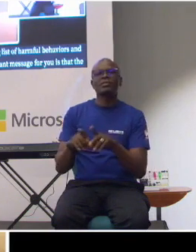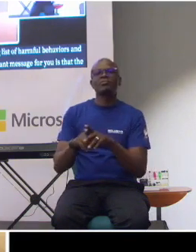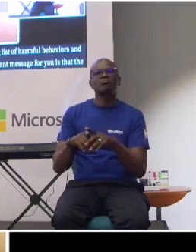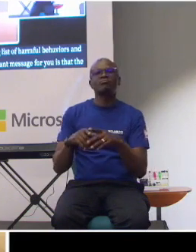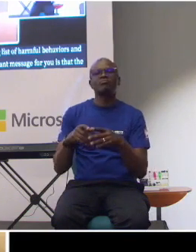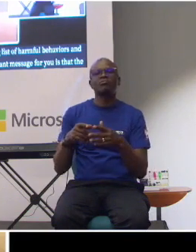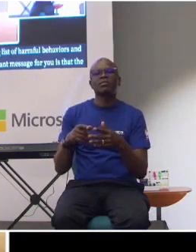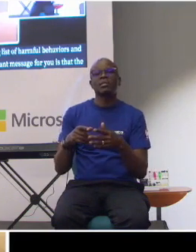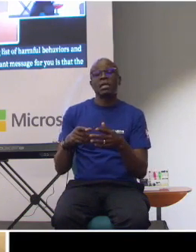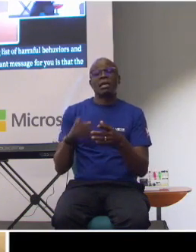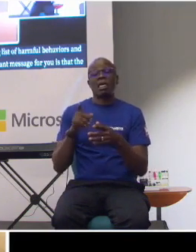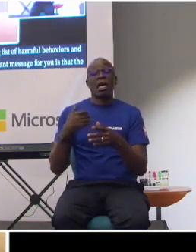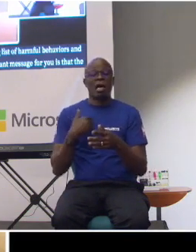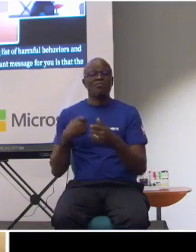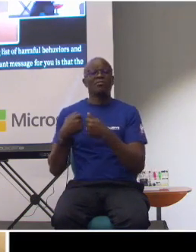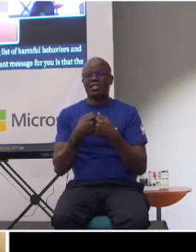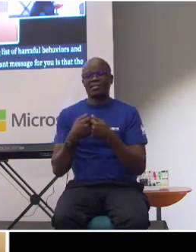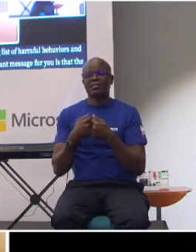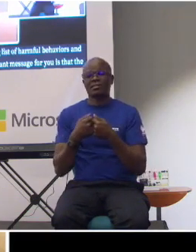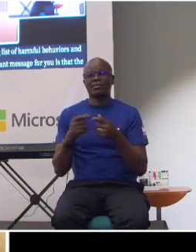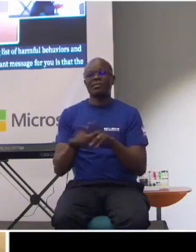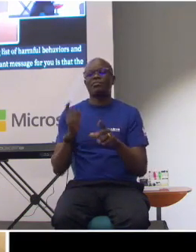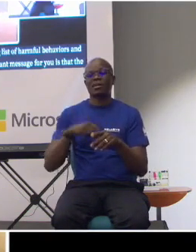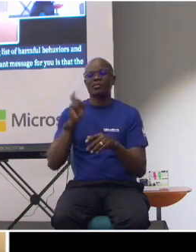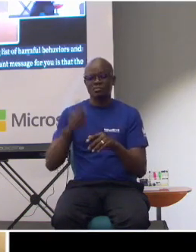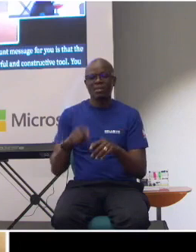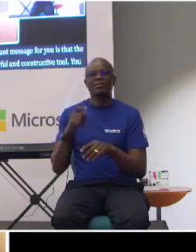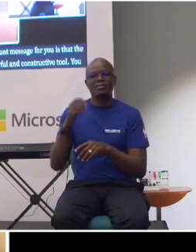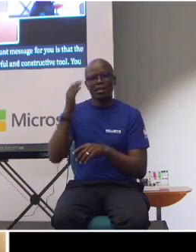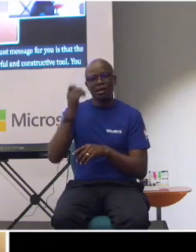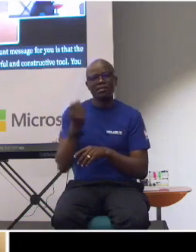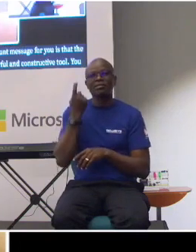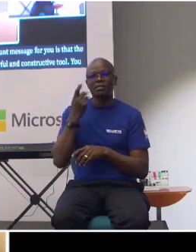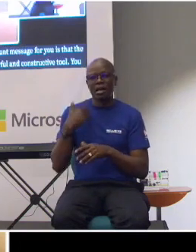program. But at the same time, we have to recognize that there are people